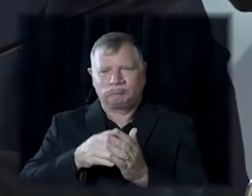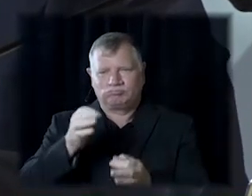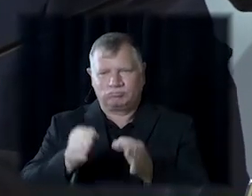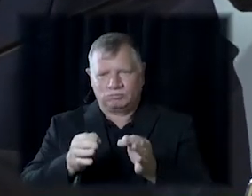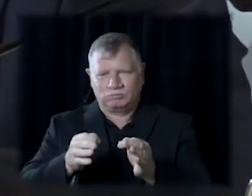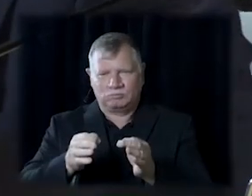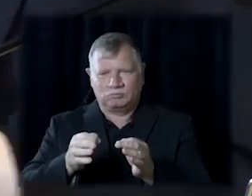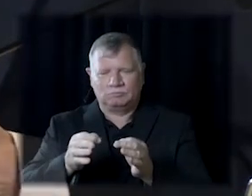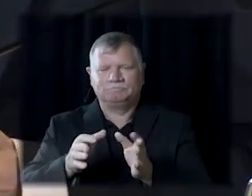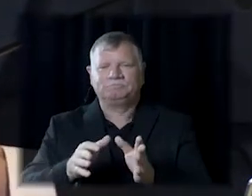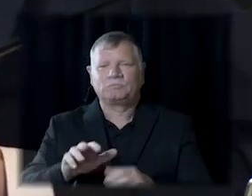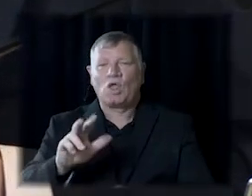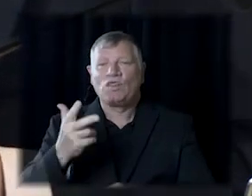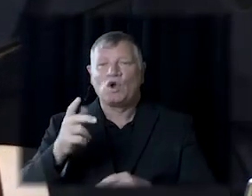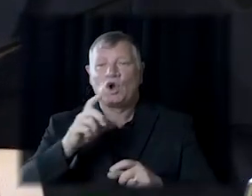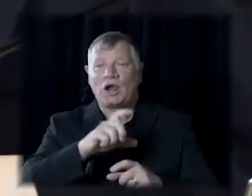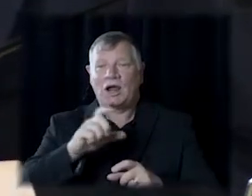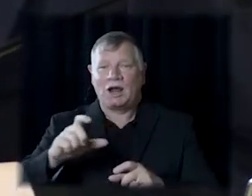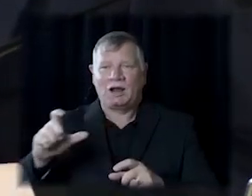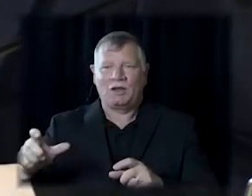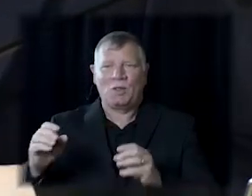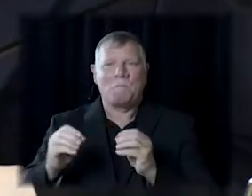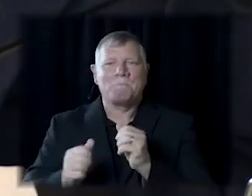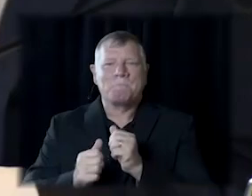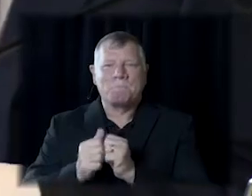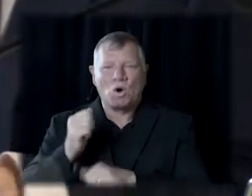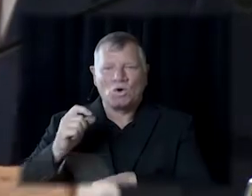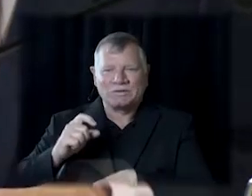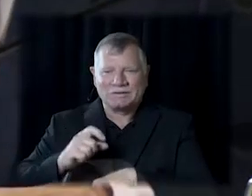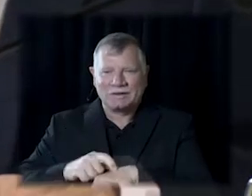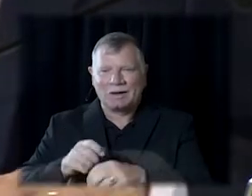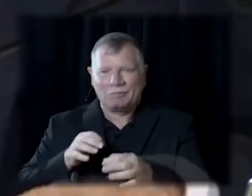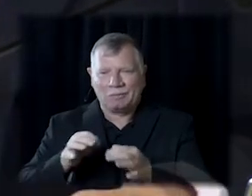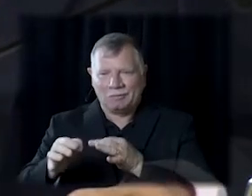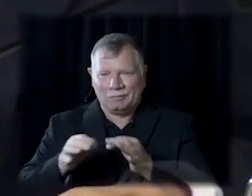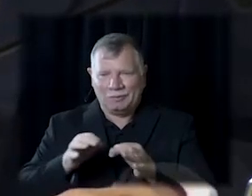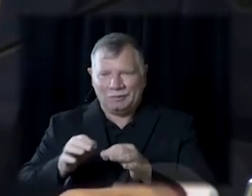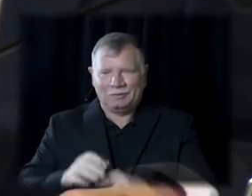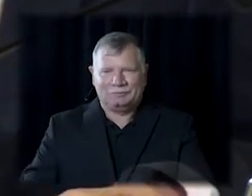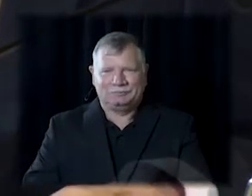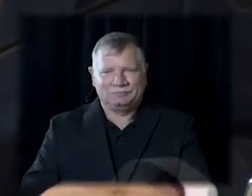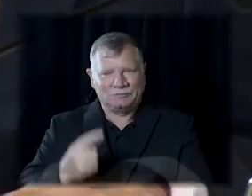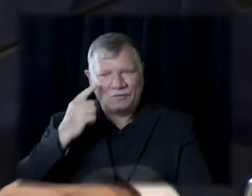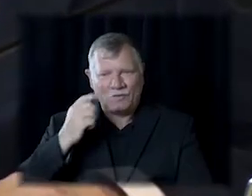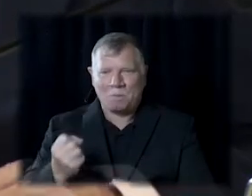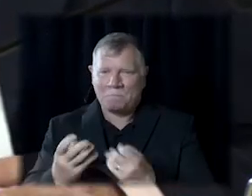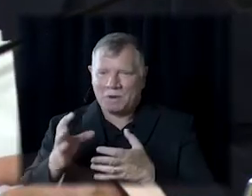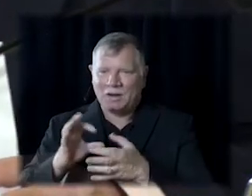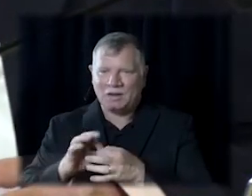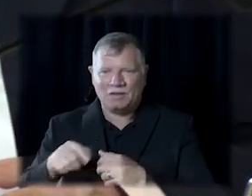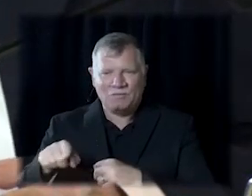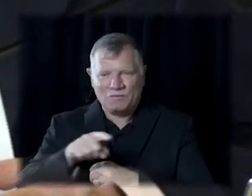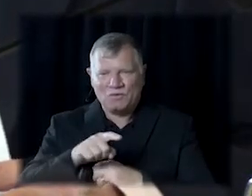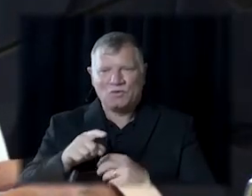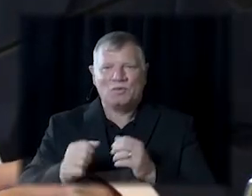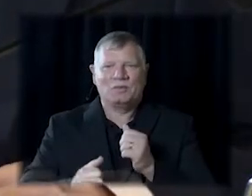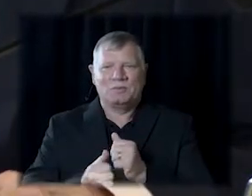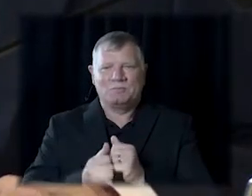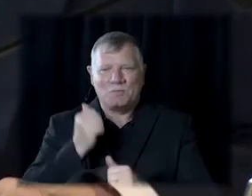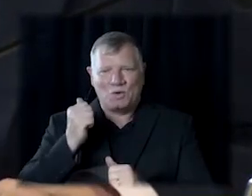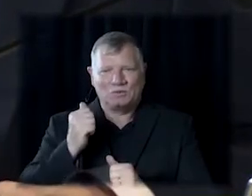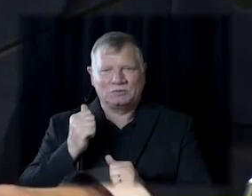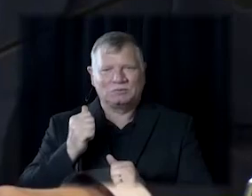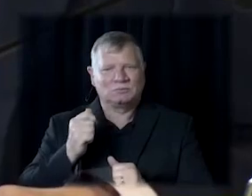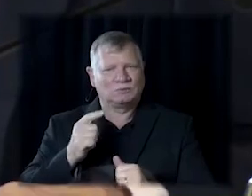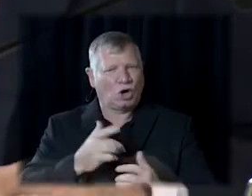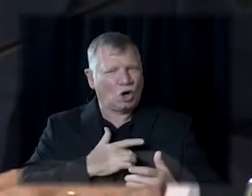The third category, I think, is going to take the most time to explain, and is for many of you maybe the one you're